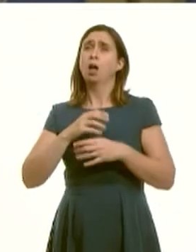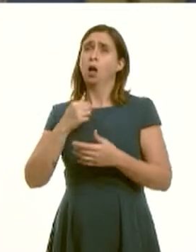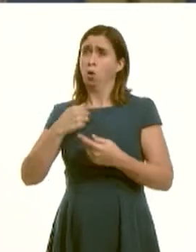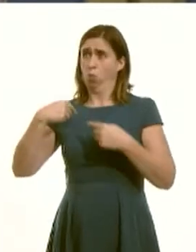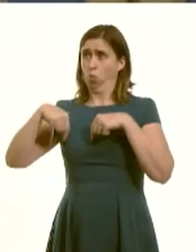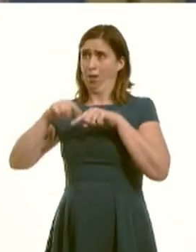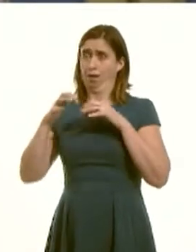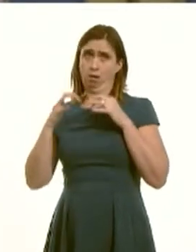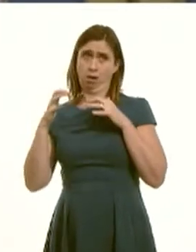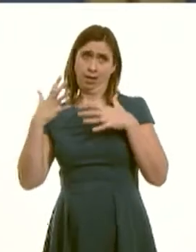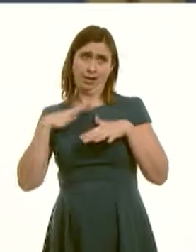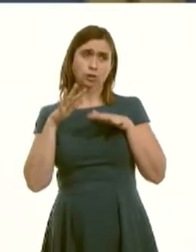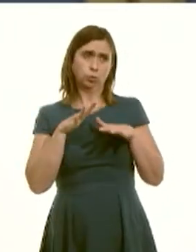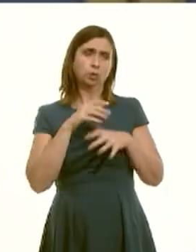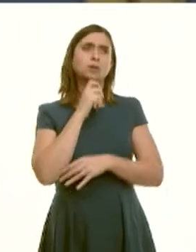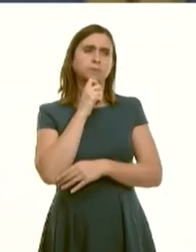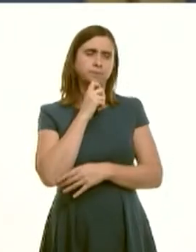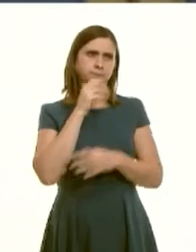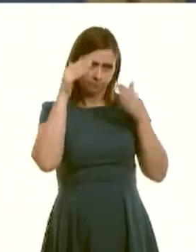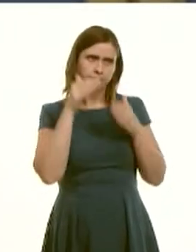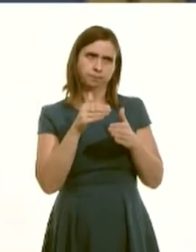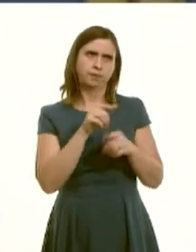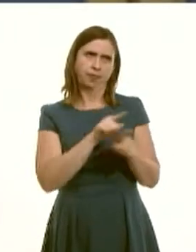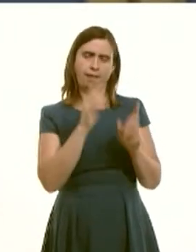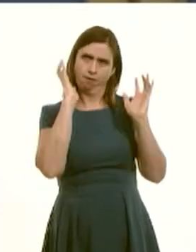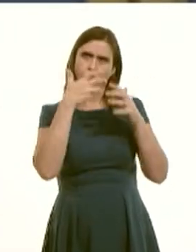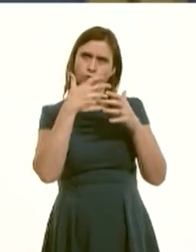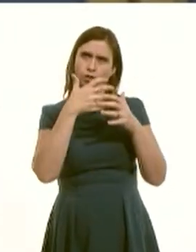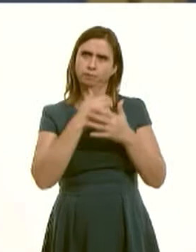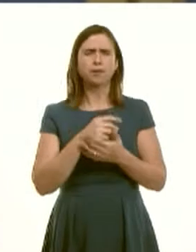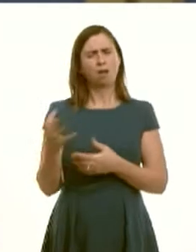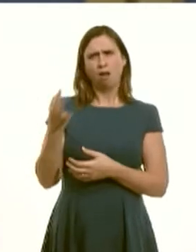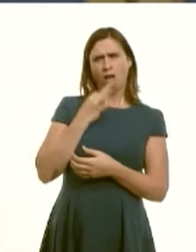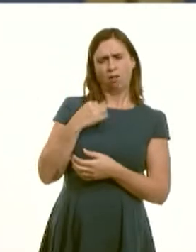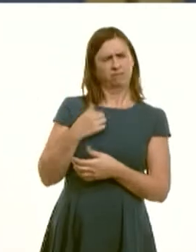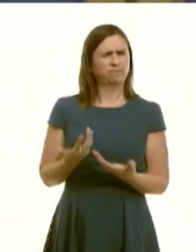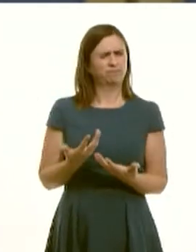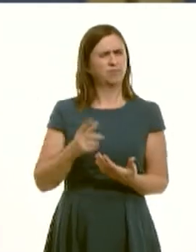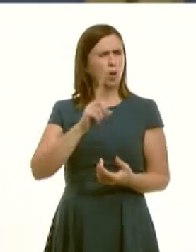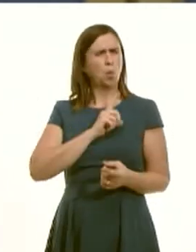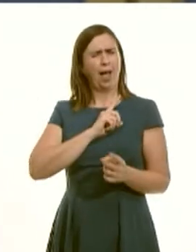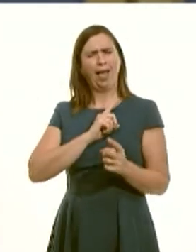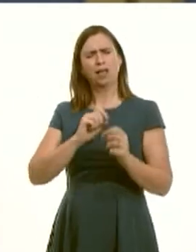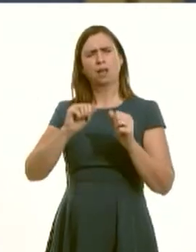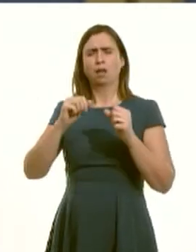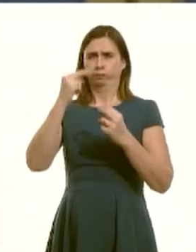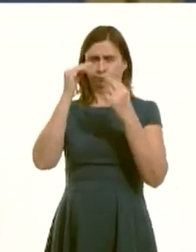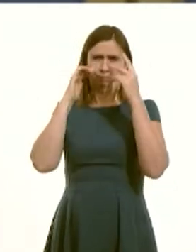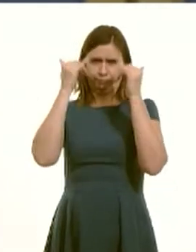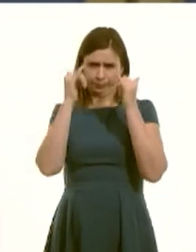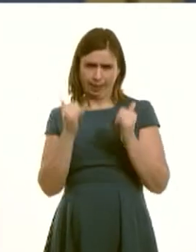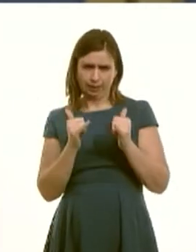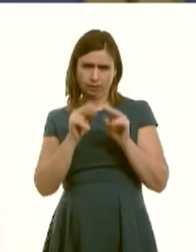and addressed in full. One question that is asked is, why do waiting times for diagnostic tests